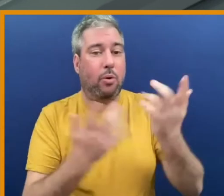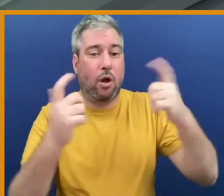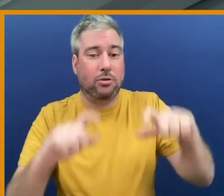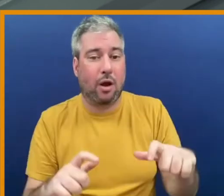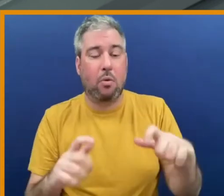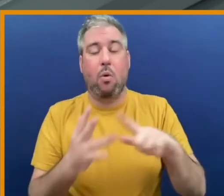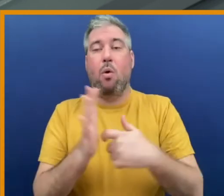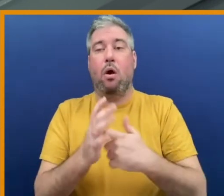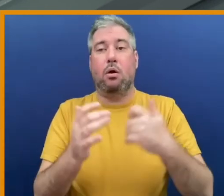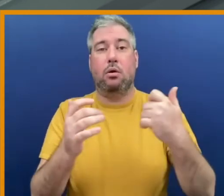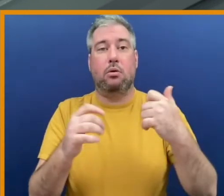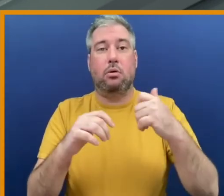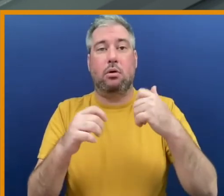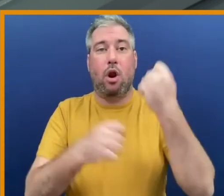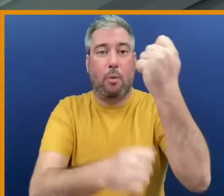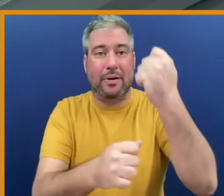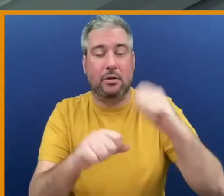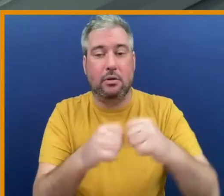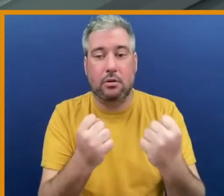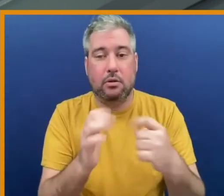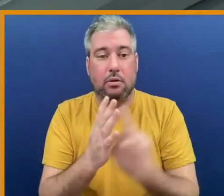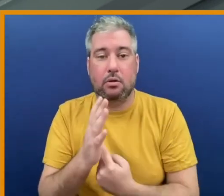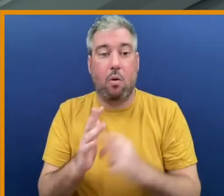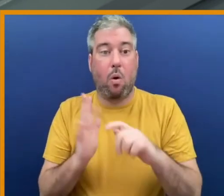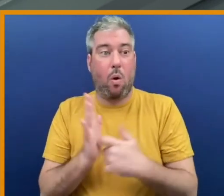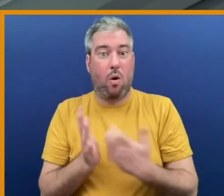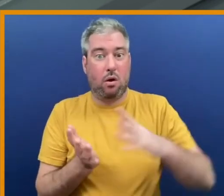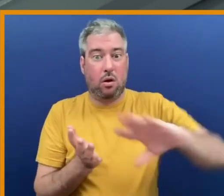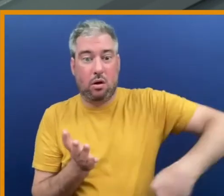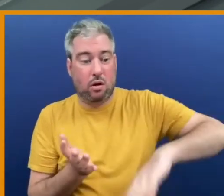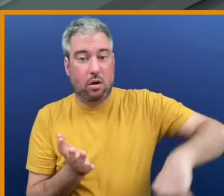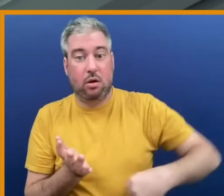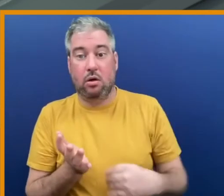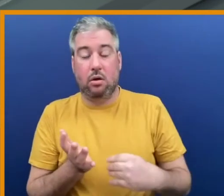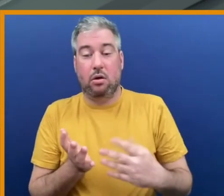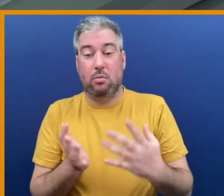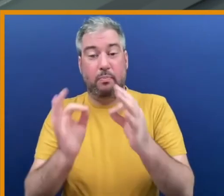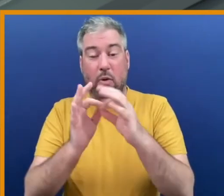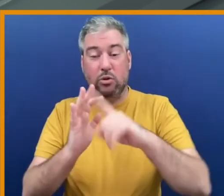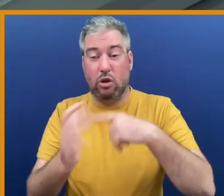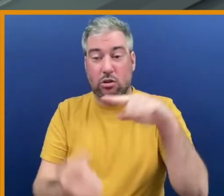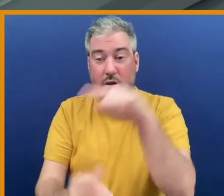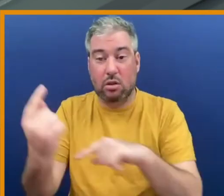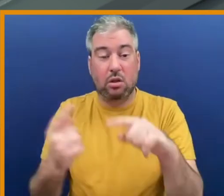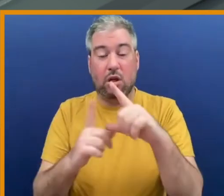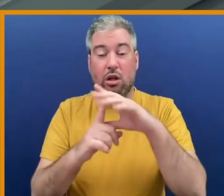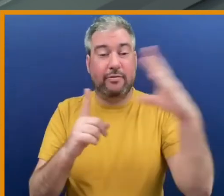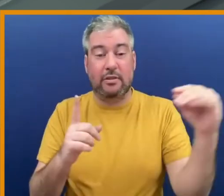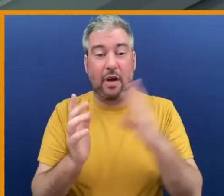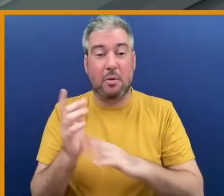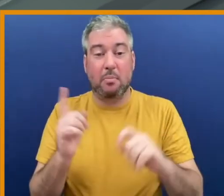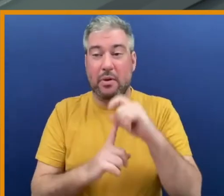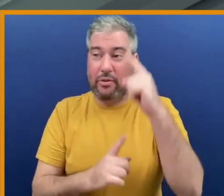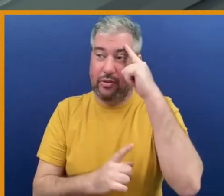Boris Johnson and many Conservative MPs just think the rules don't belong to them. And time and again, government ministers have refused